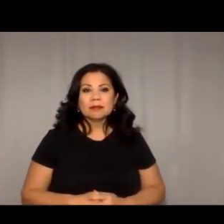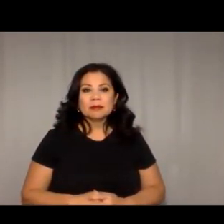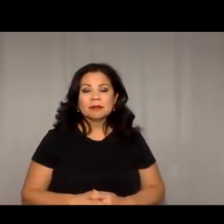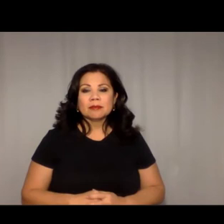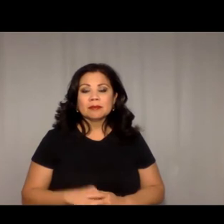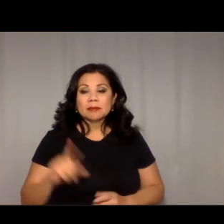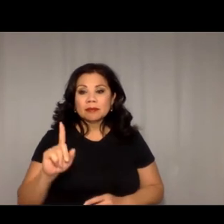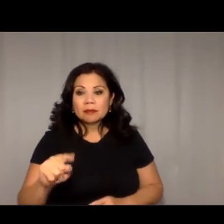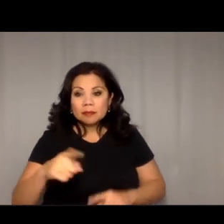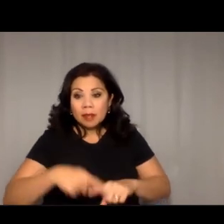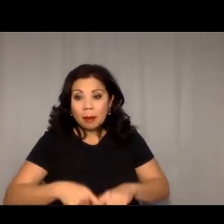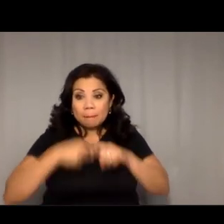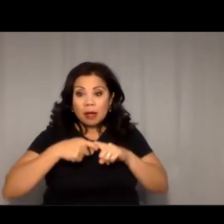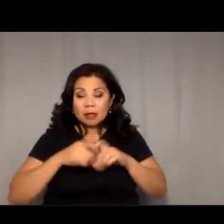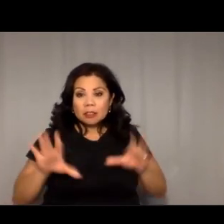Pause this one and go ahead and try that one.